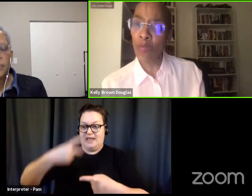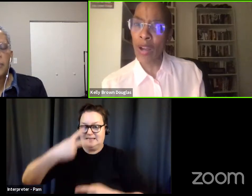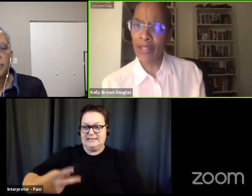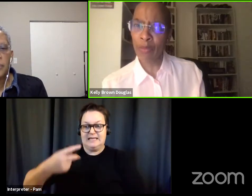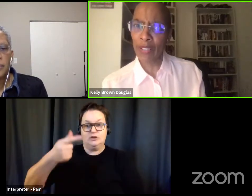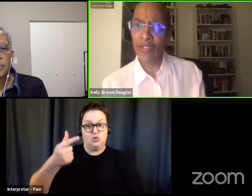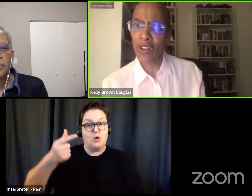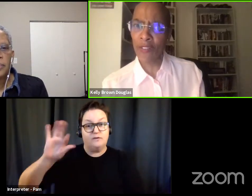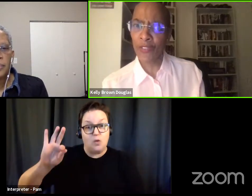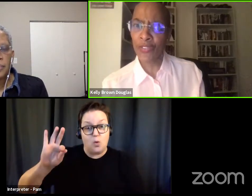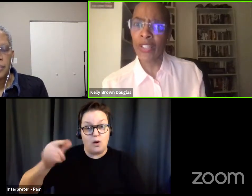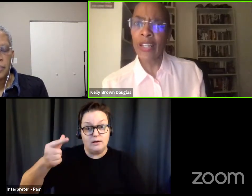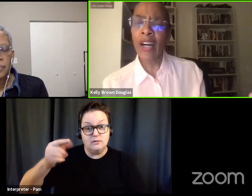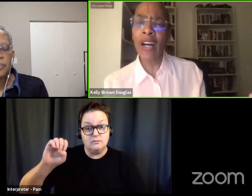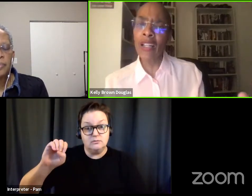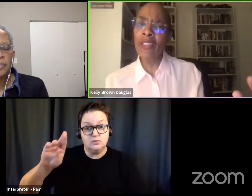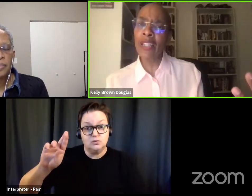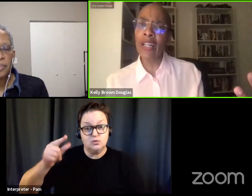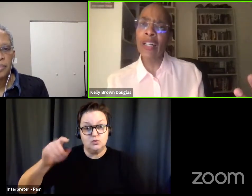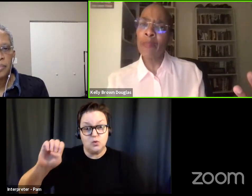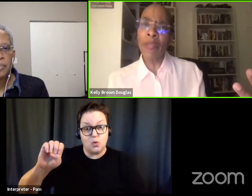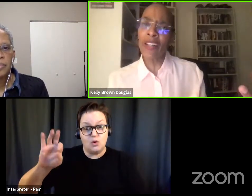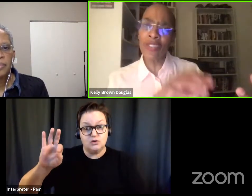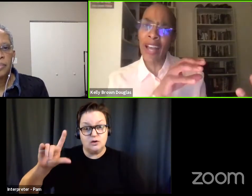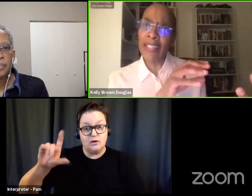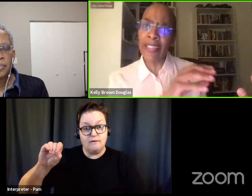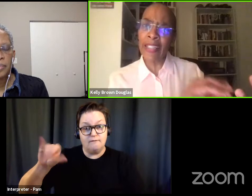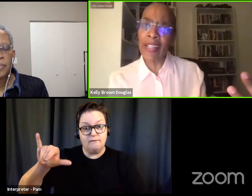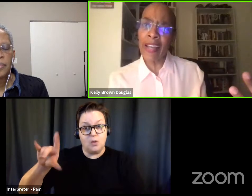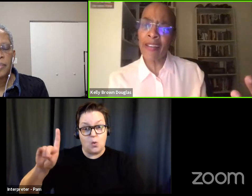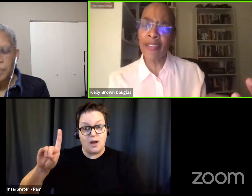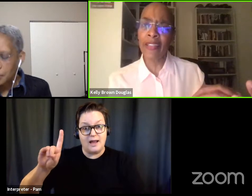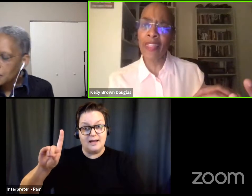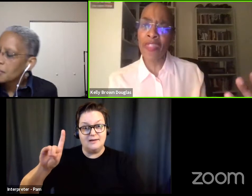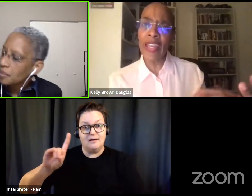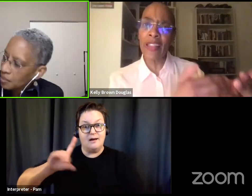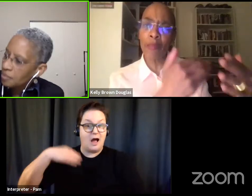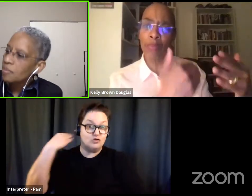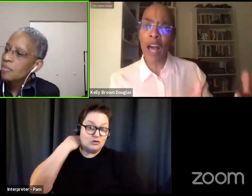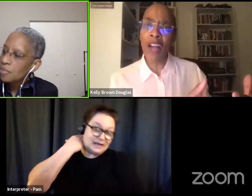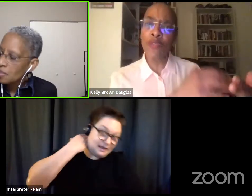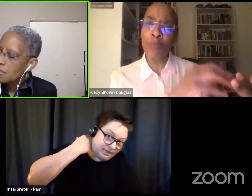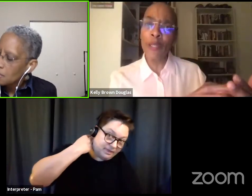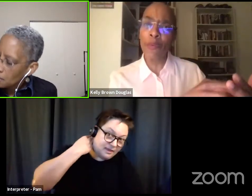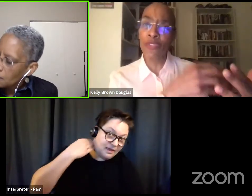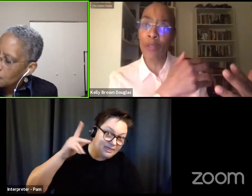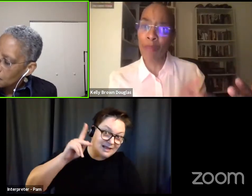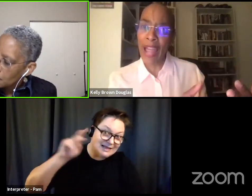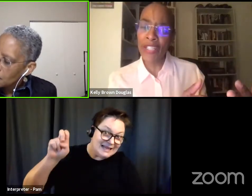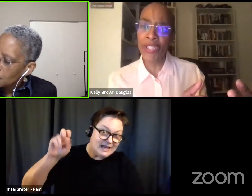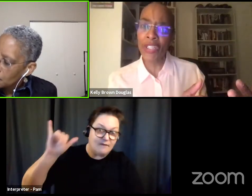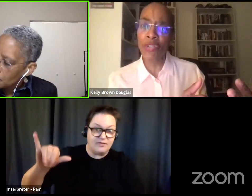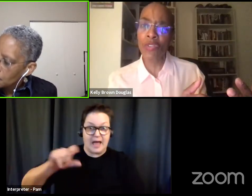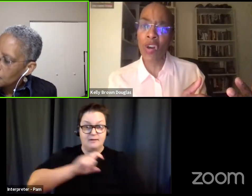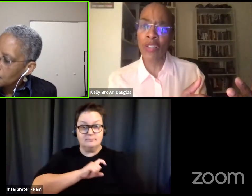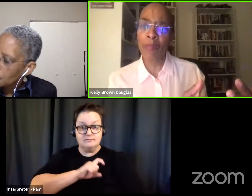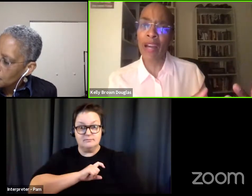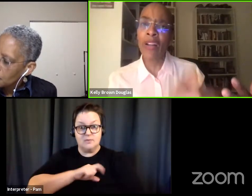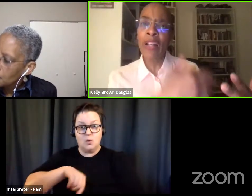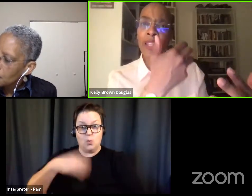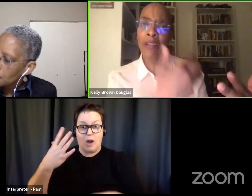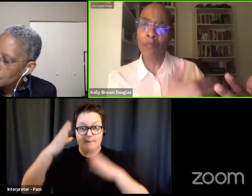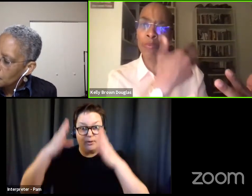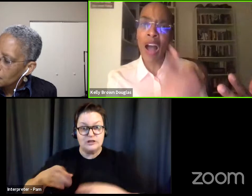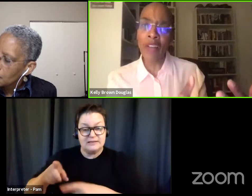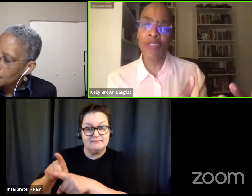of that white police officer? Because I declare that the thing that blocks people's compassion, as you talked